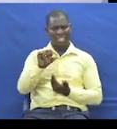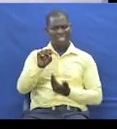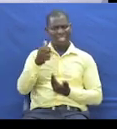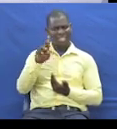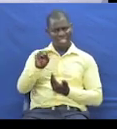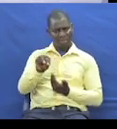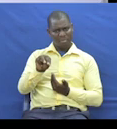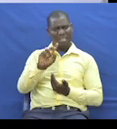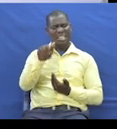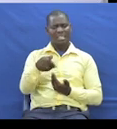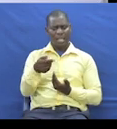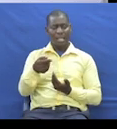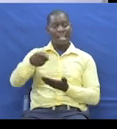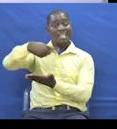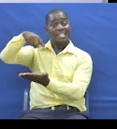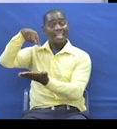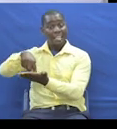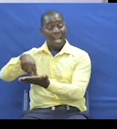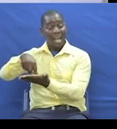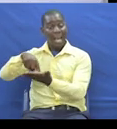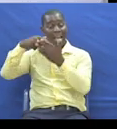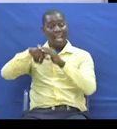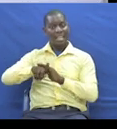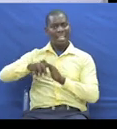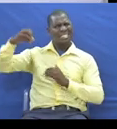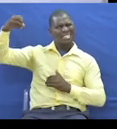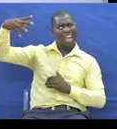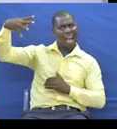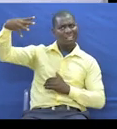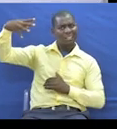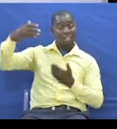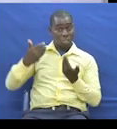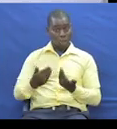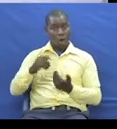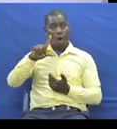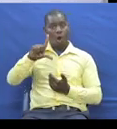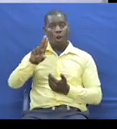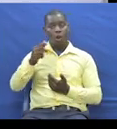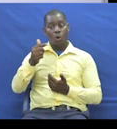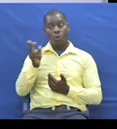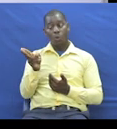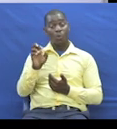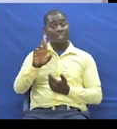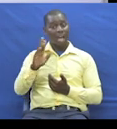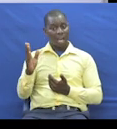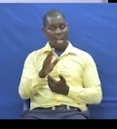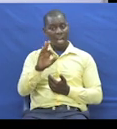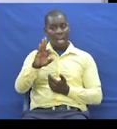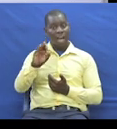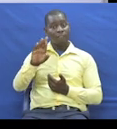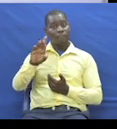planets, and its center of it is the sun. So Rutherford takes